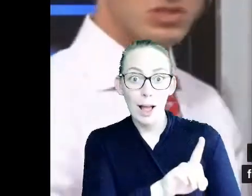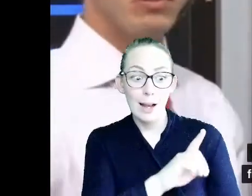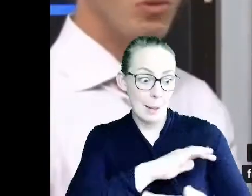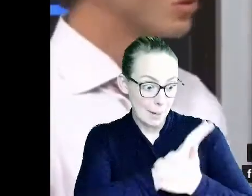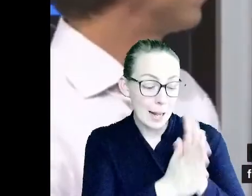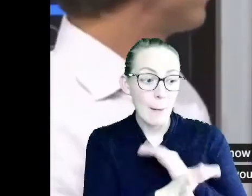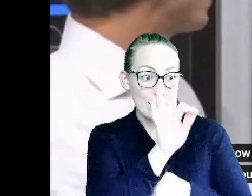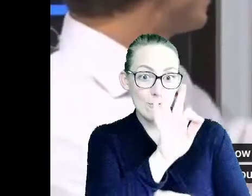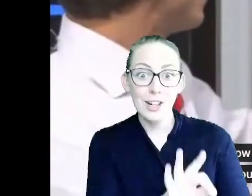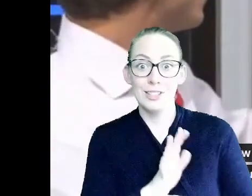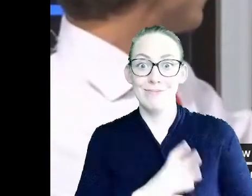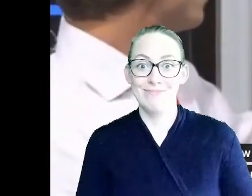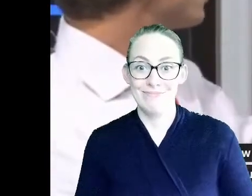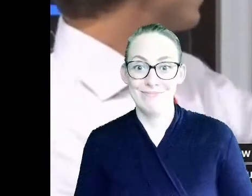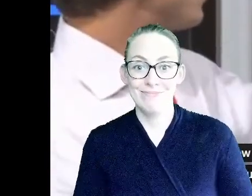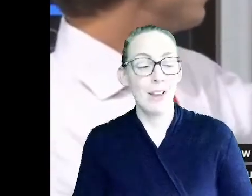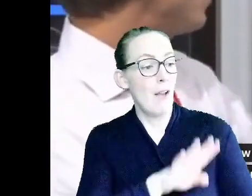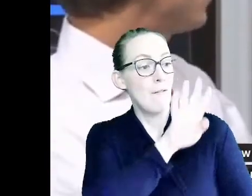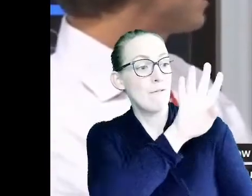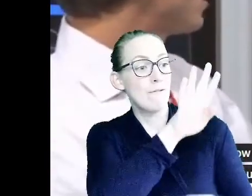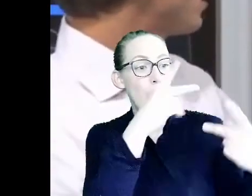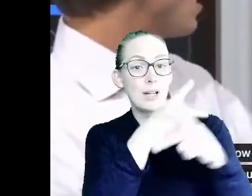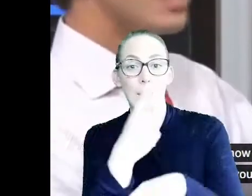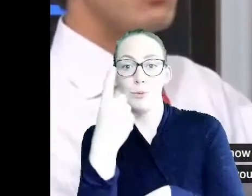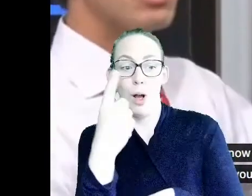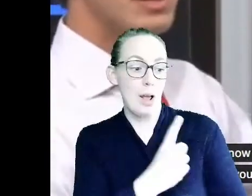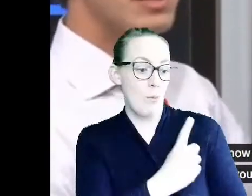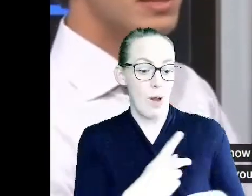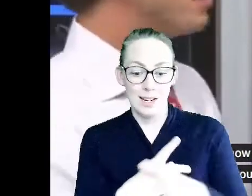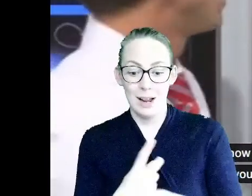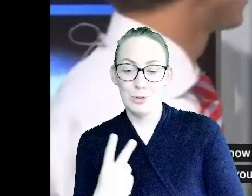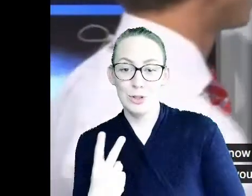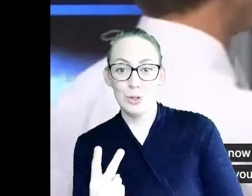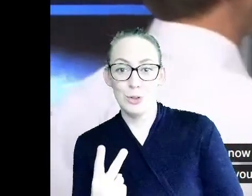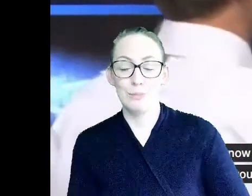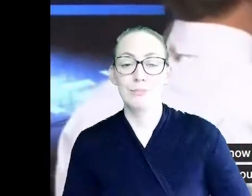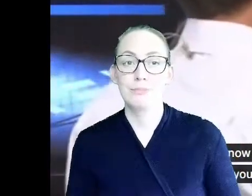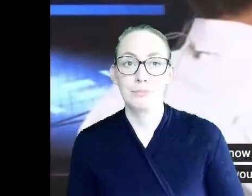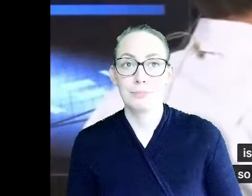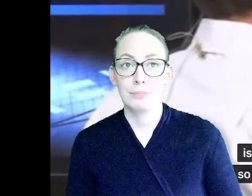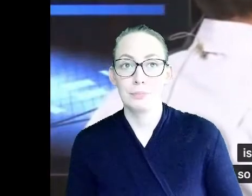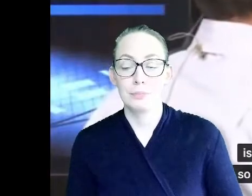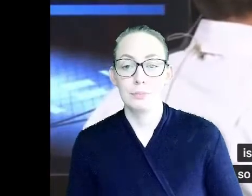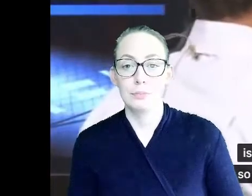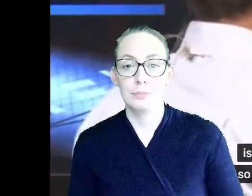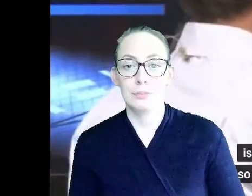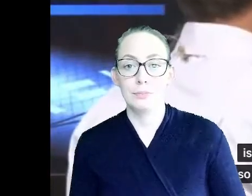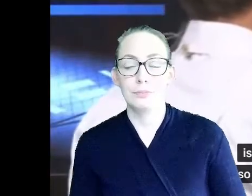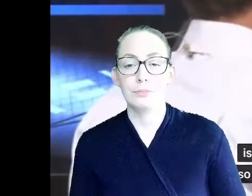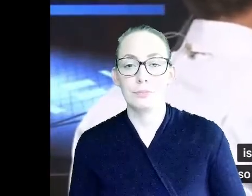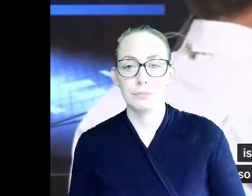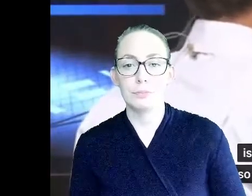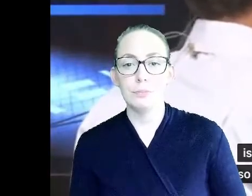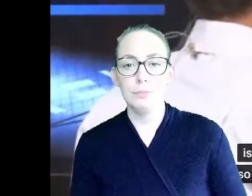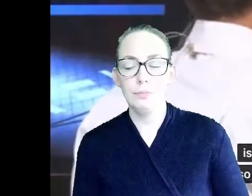is still 4. Now you multiply the numerators, and then you multiply the denominators. 4 times 1 is 4.